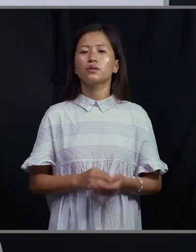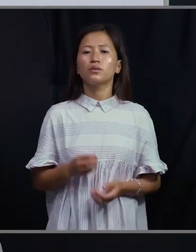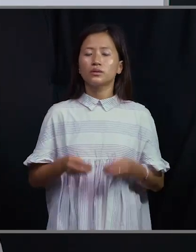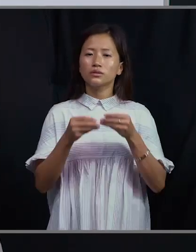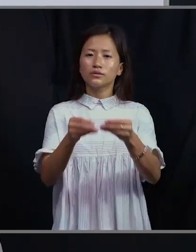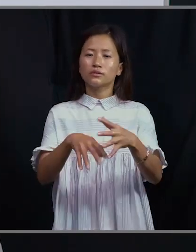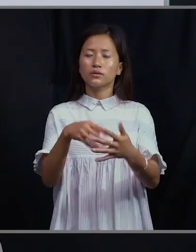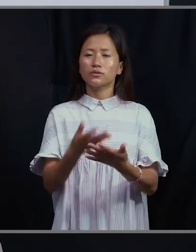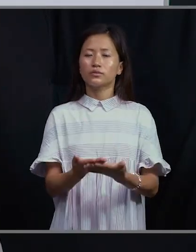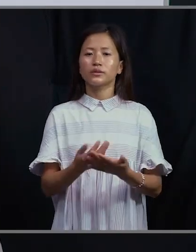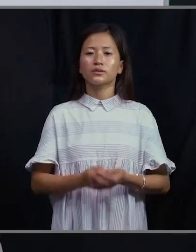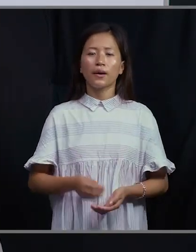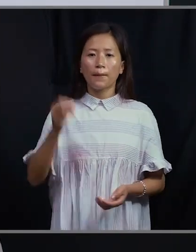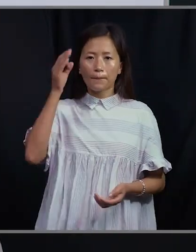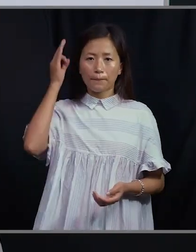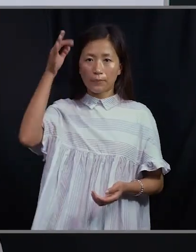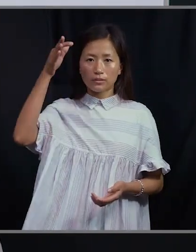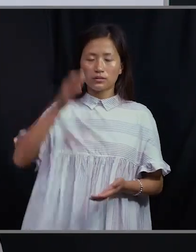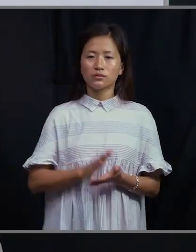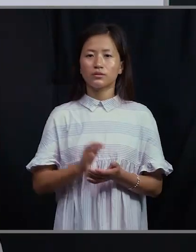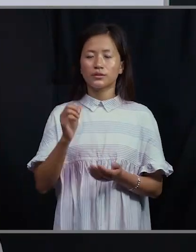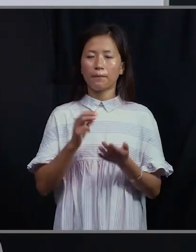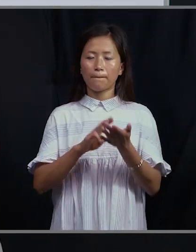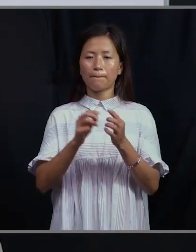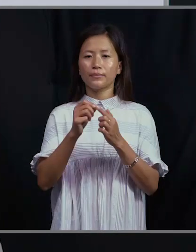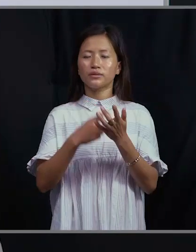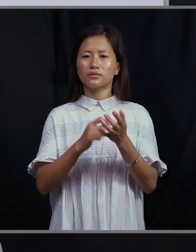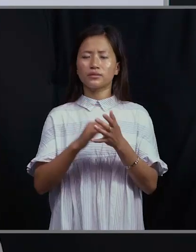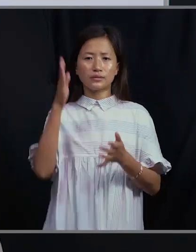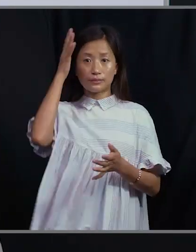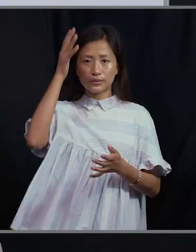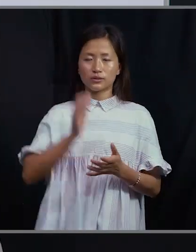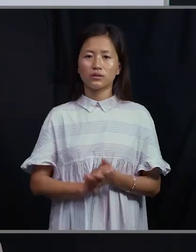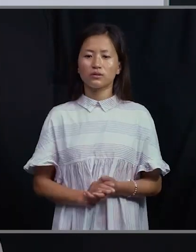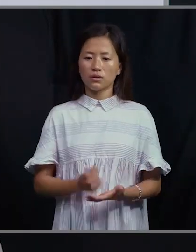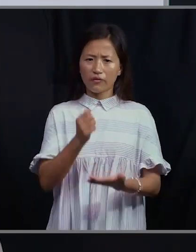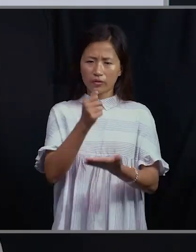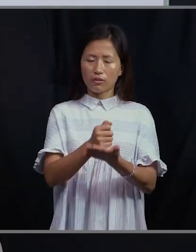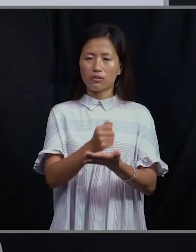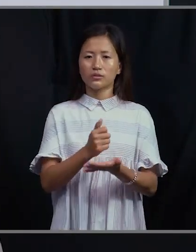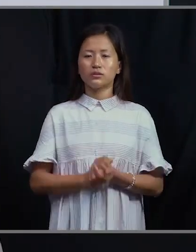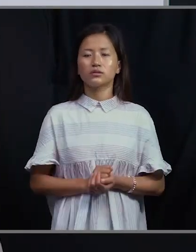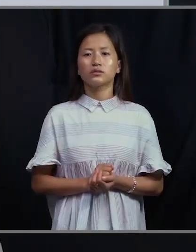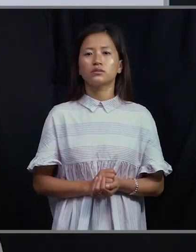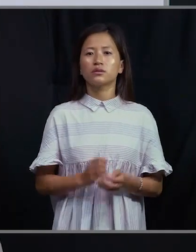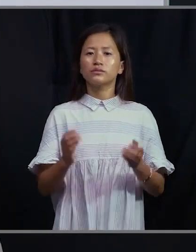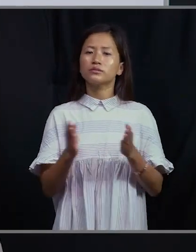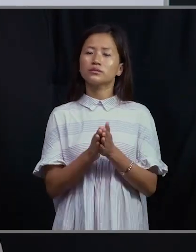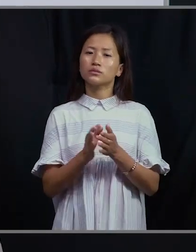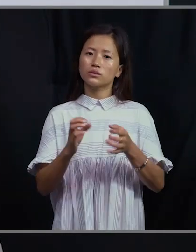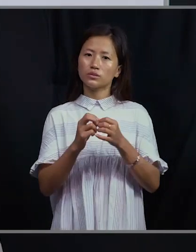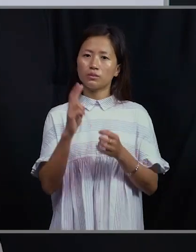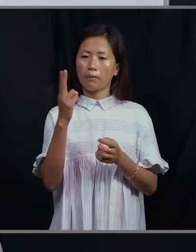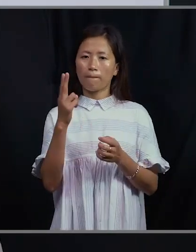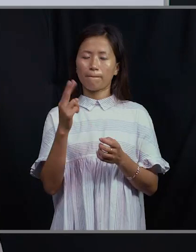pastor. And the pastor and the priest also call for objection. If there is any objection, of these two couples getting married